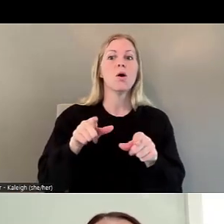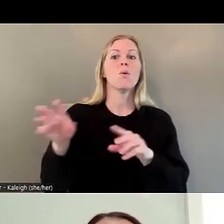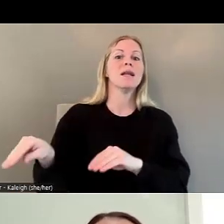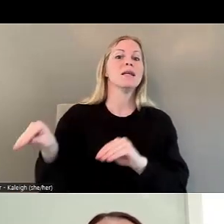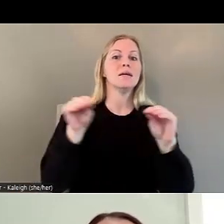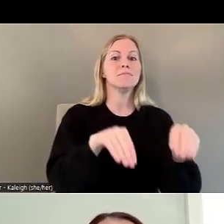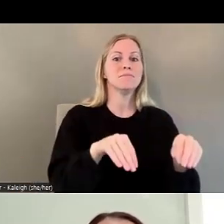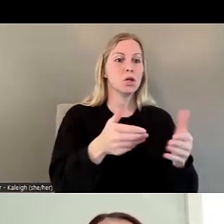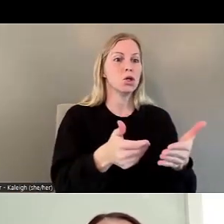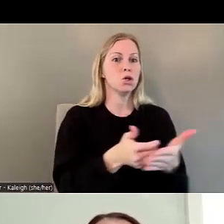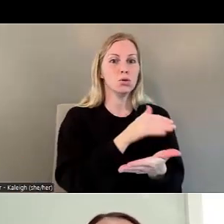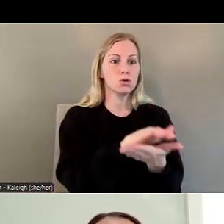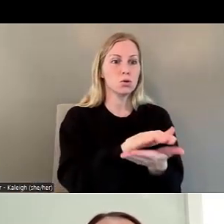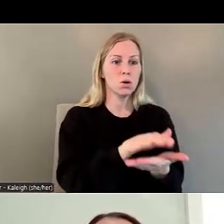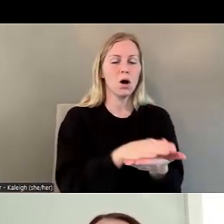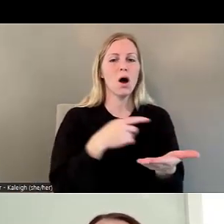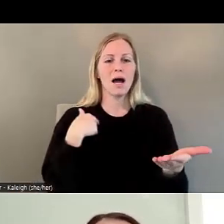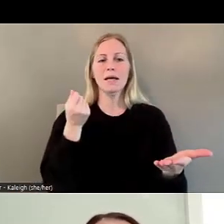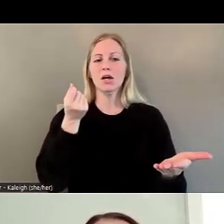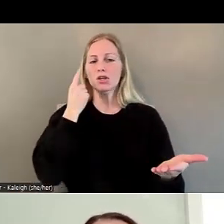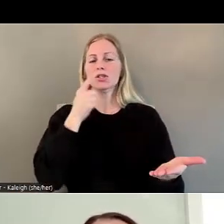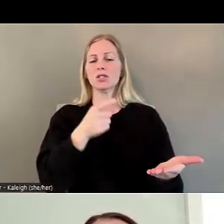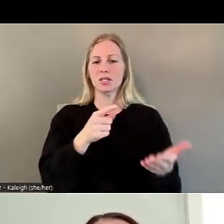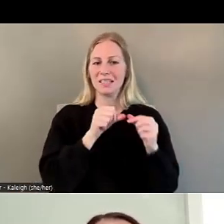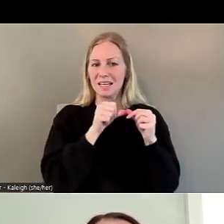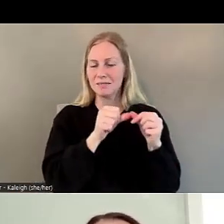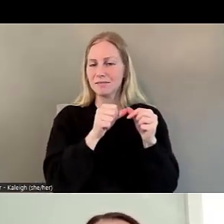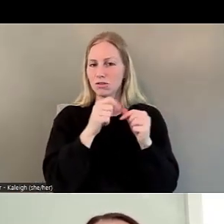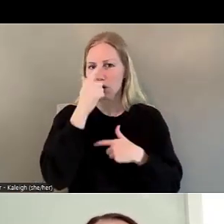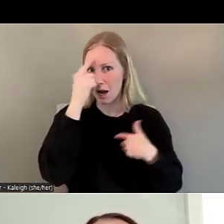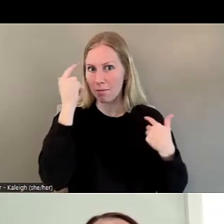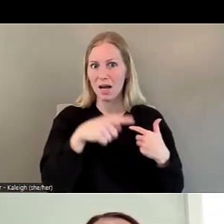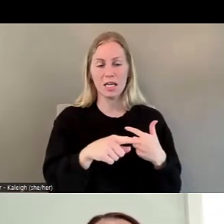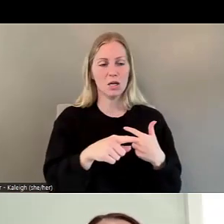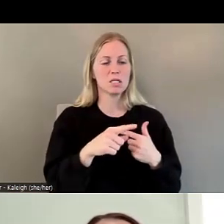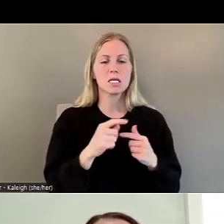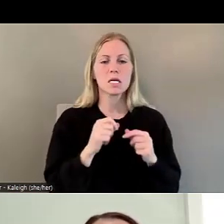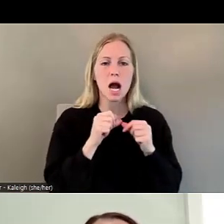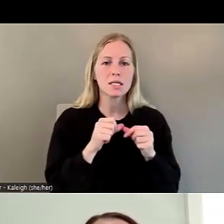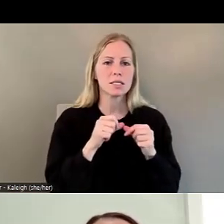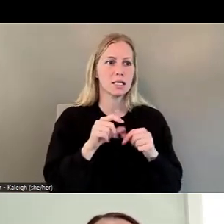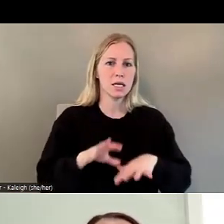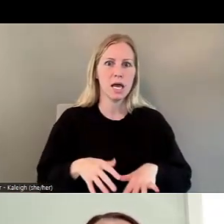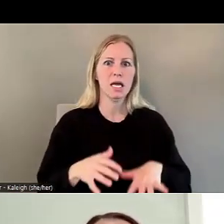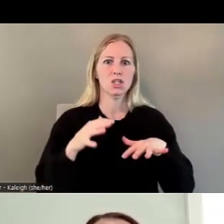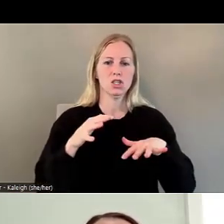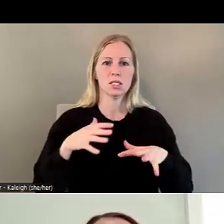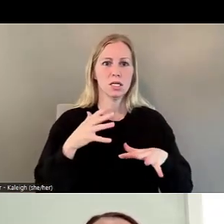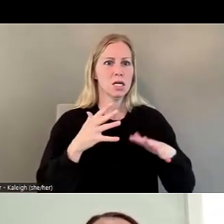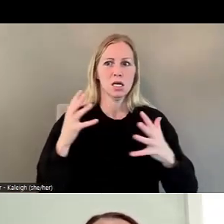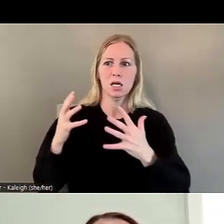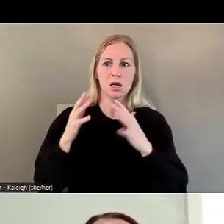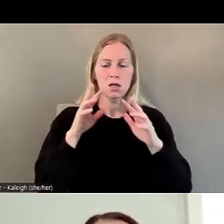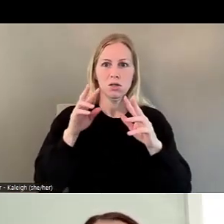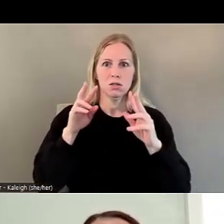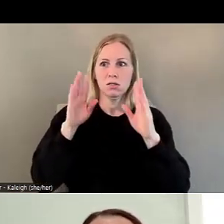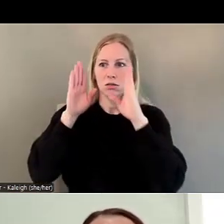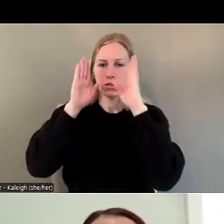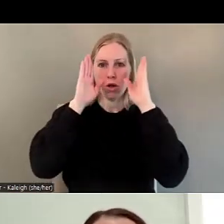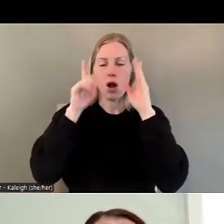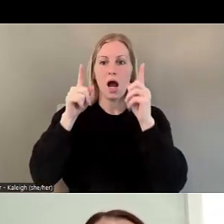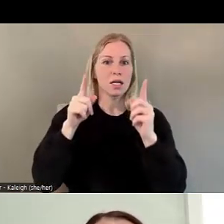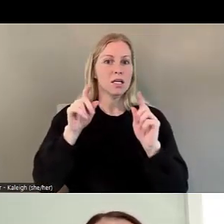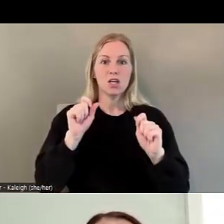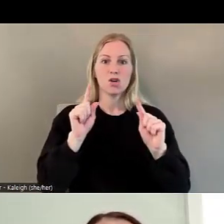how everlasting trauma is. He was constantly anxious and hyper-aroused and was unable to attend school for more than 2 hours at a